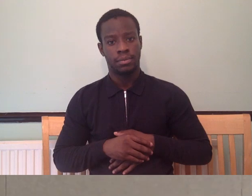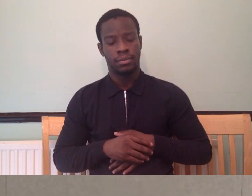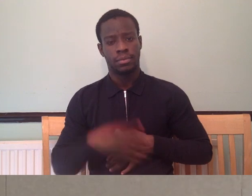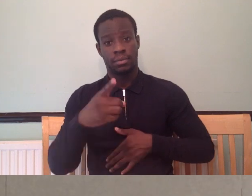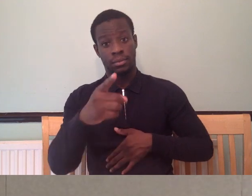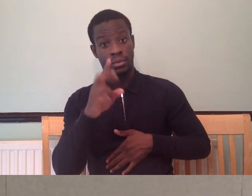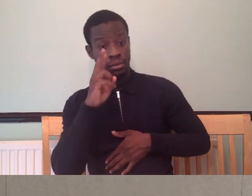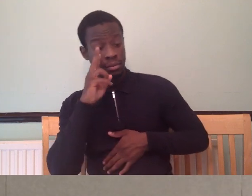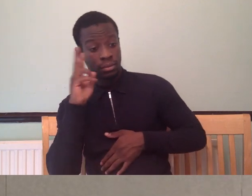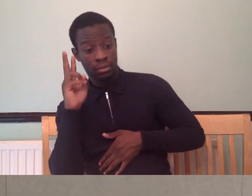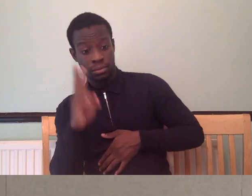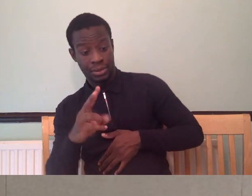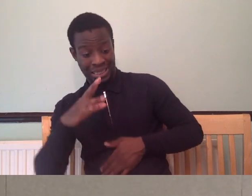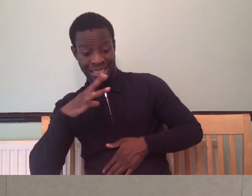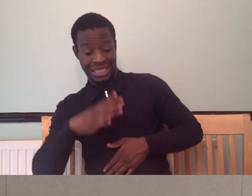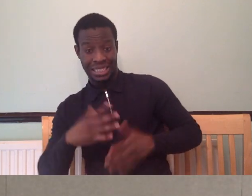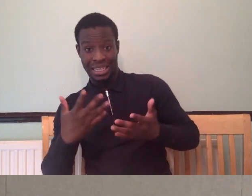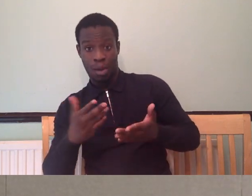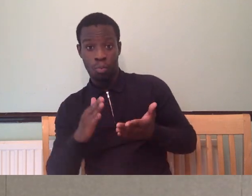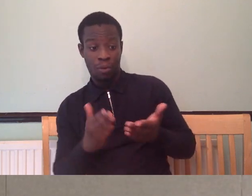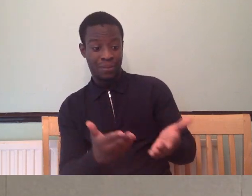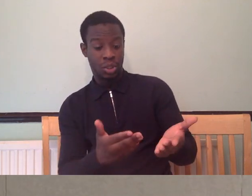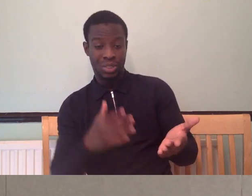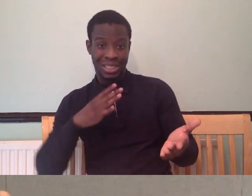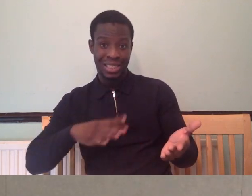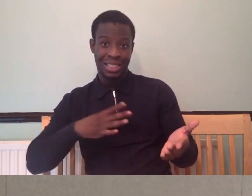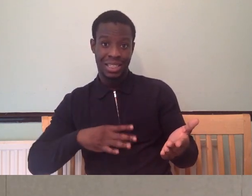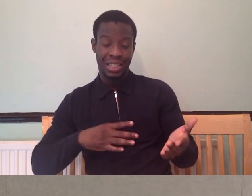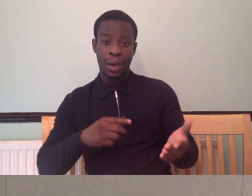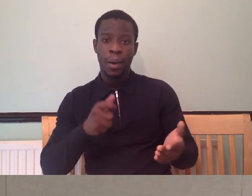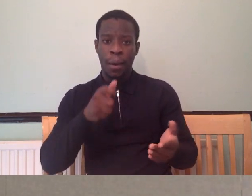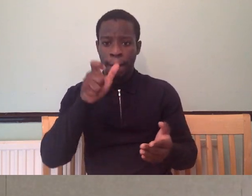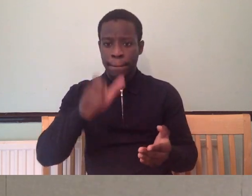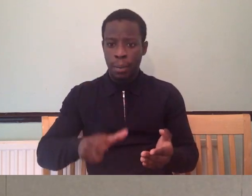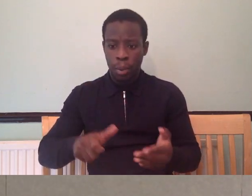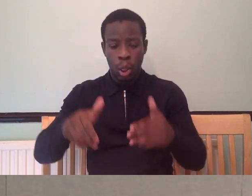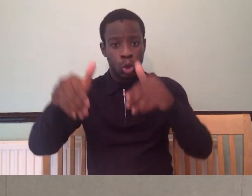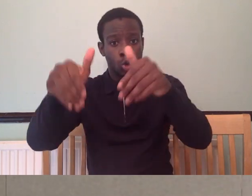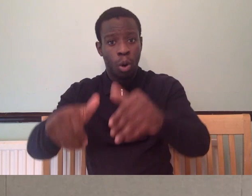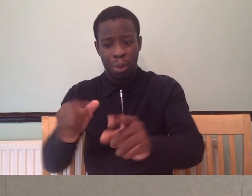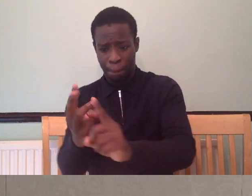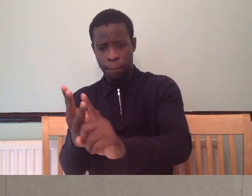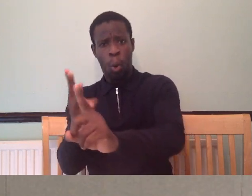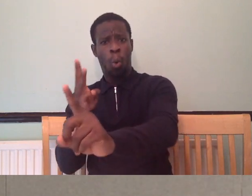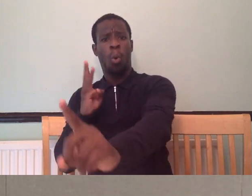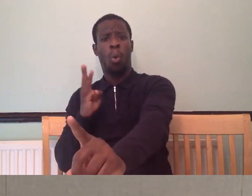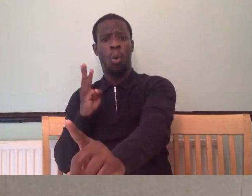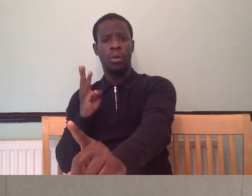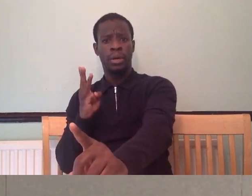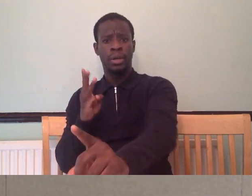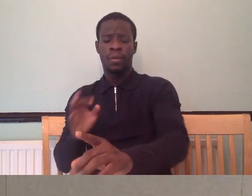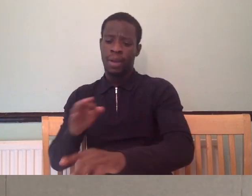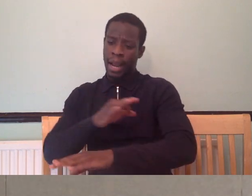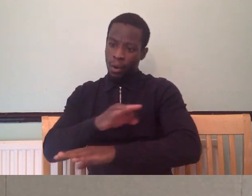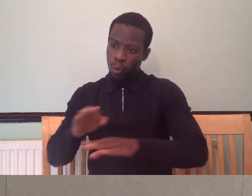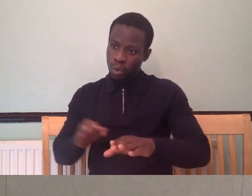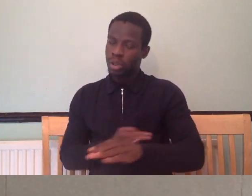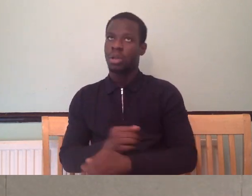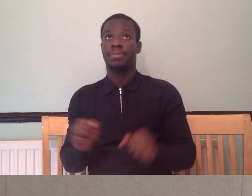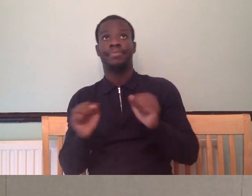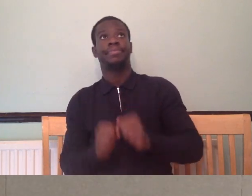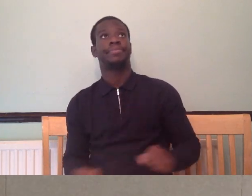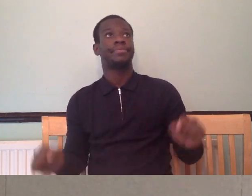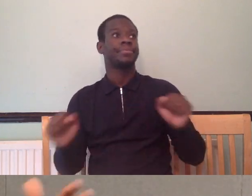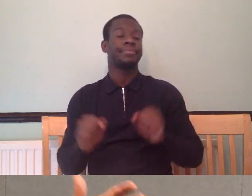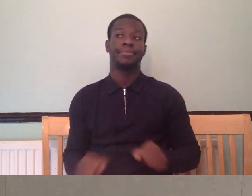We've seen the need for provision in these weeks, folks queuing outside of supermarkets for hours